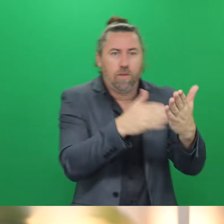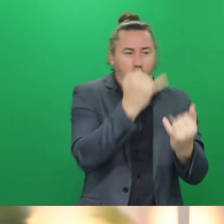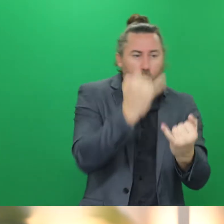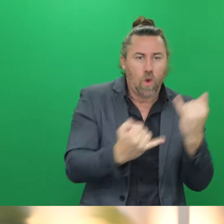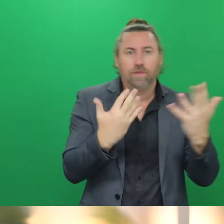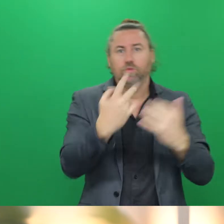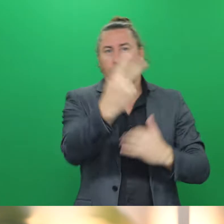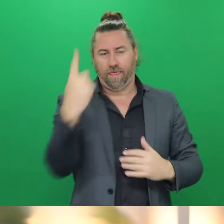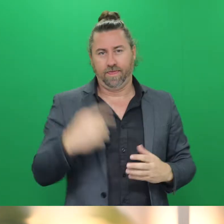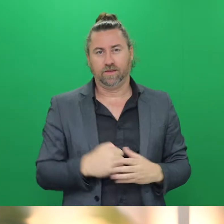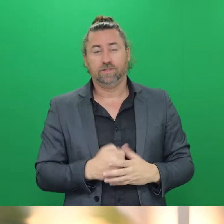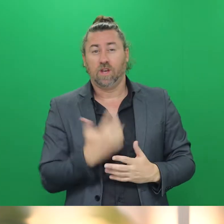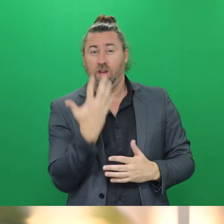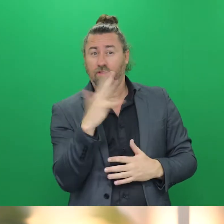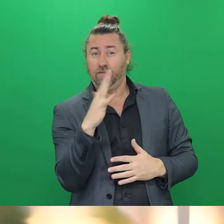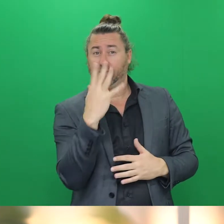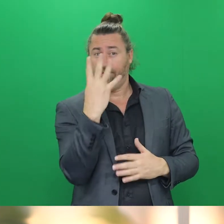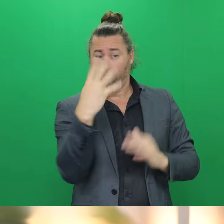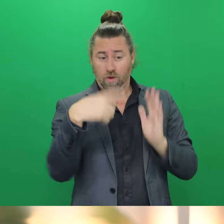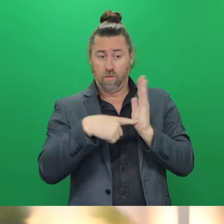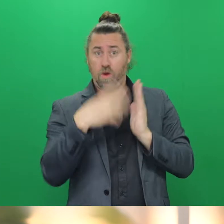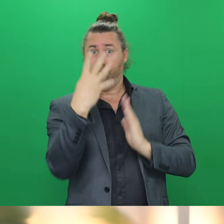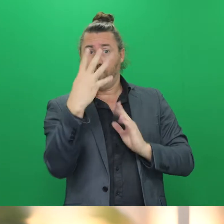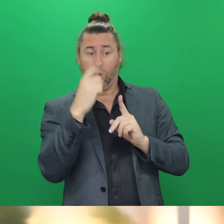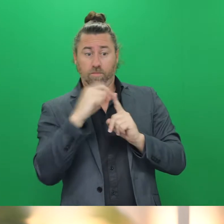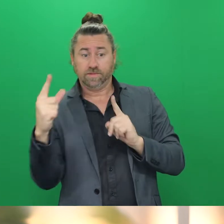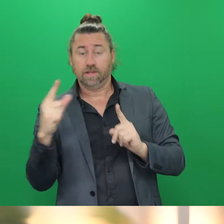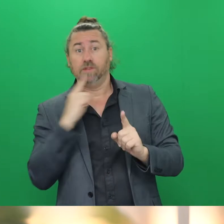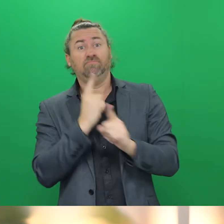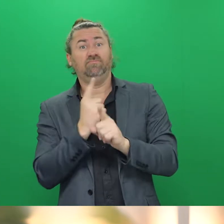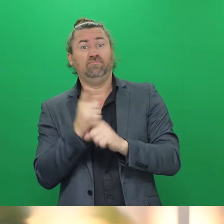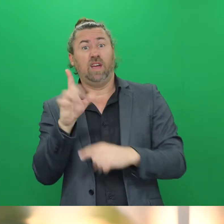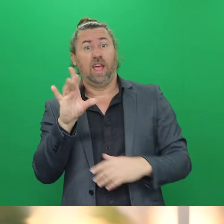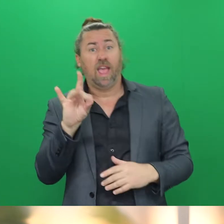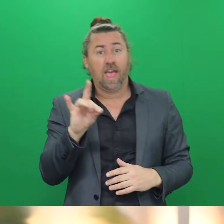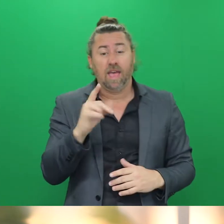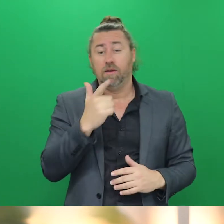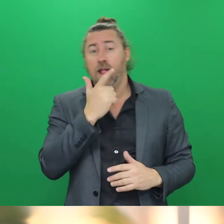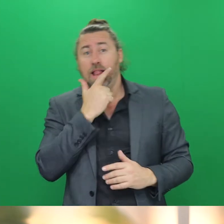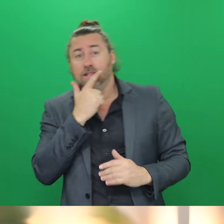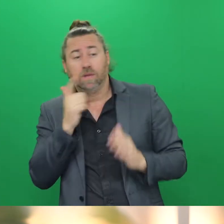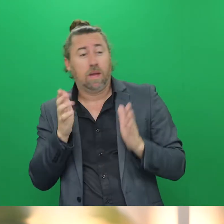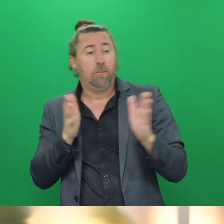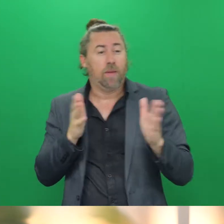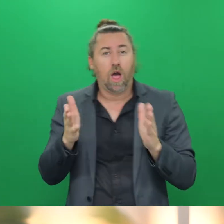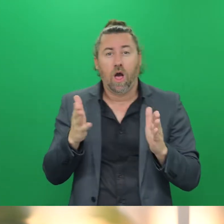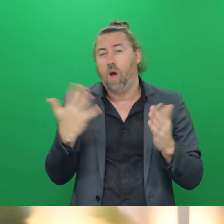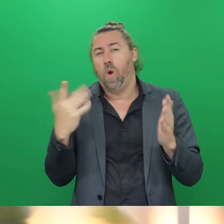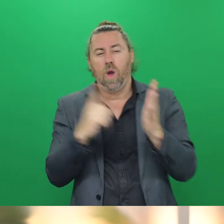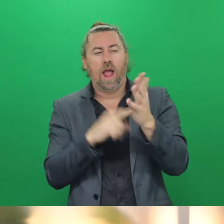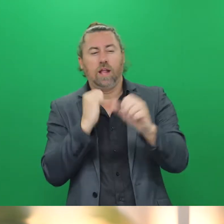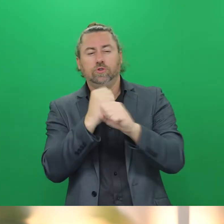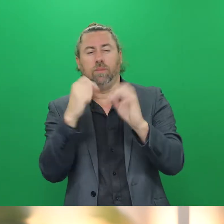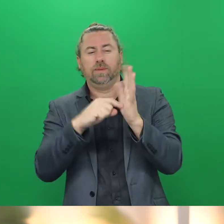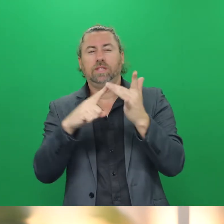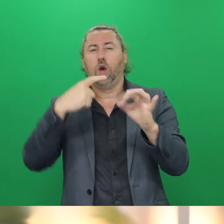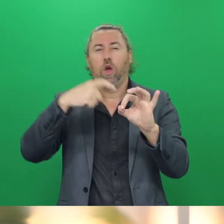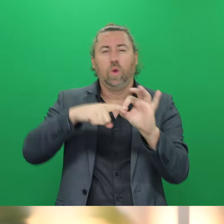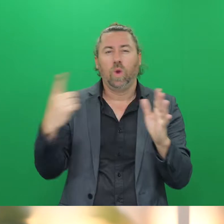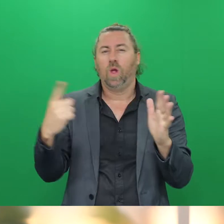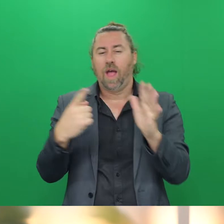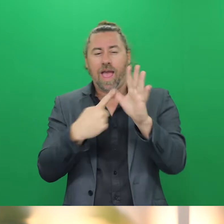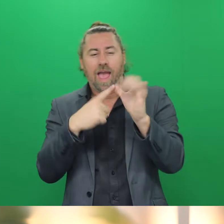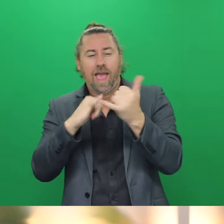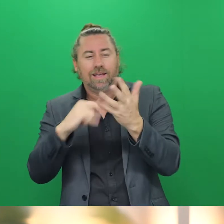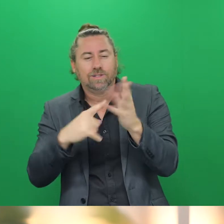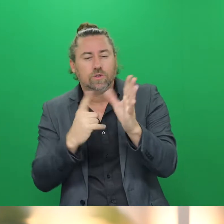half, 54.4%, of people who identified as gay, lesbian, bisexual, or who used a different term such as asexual,